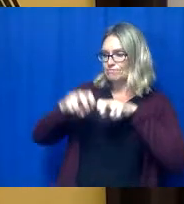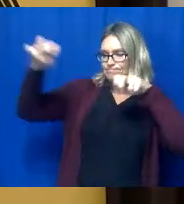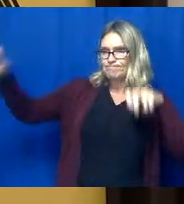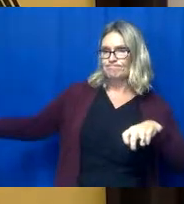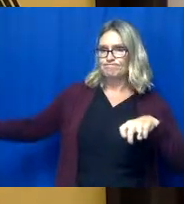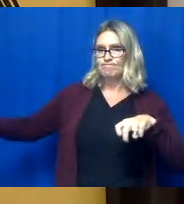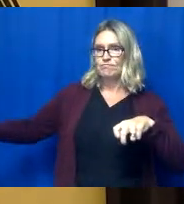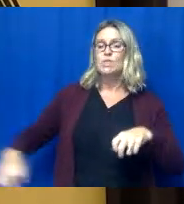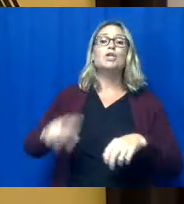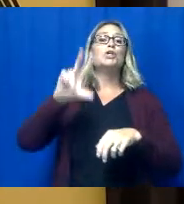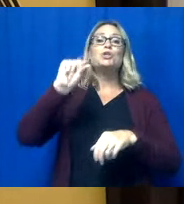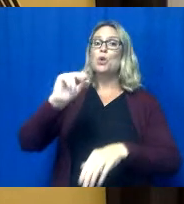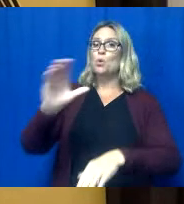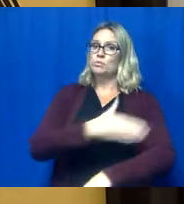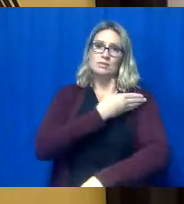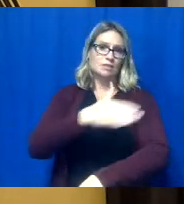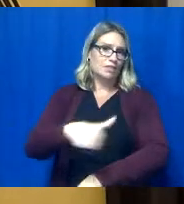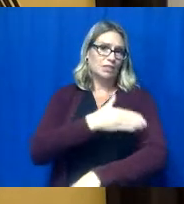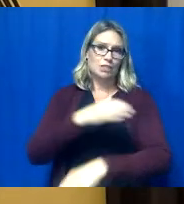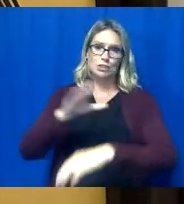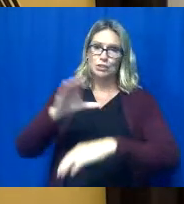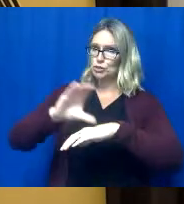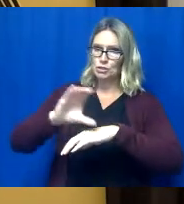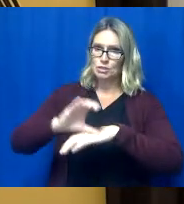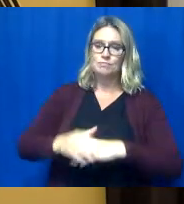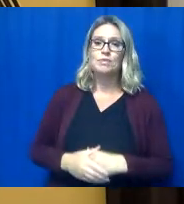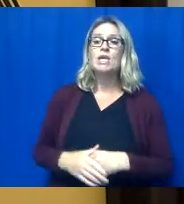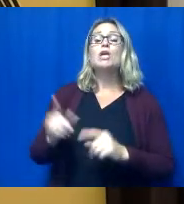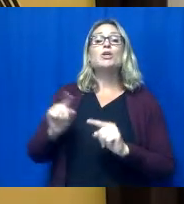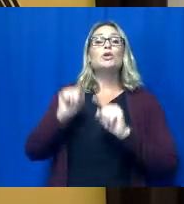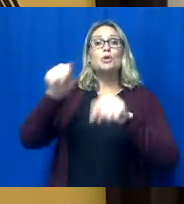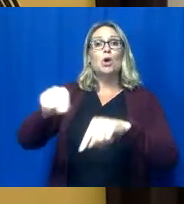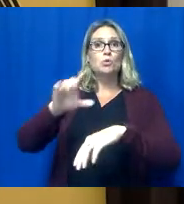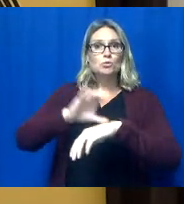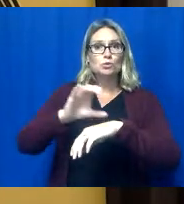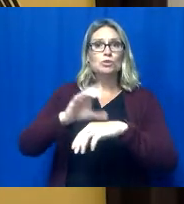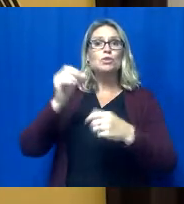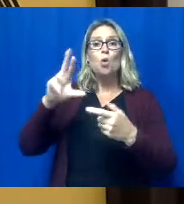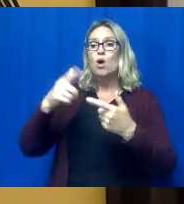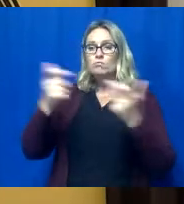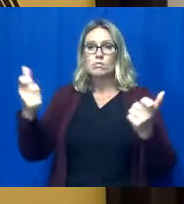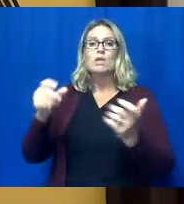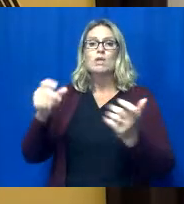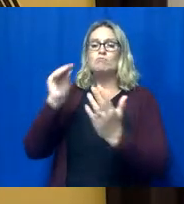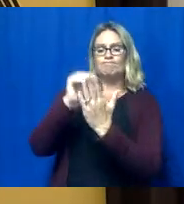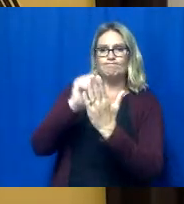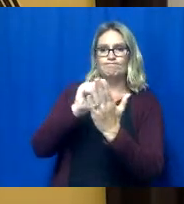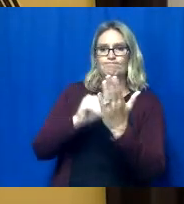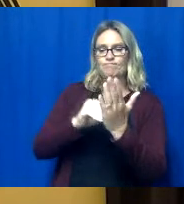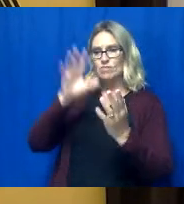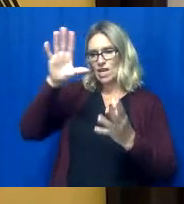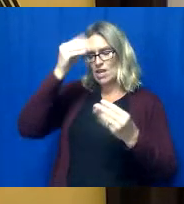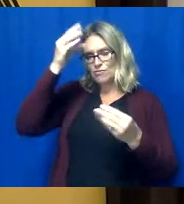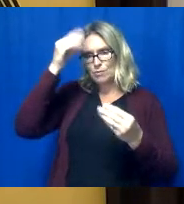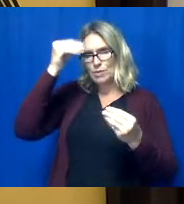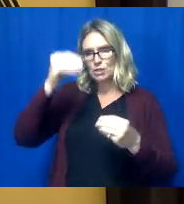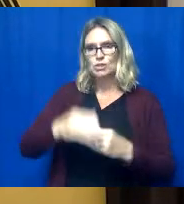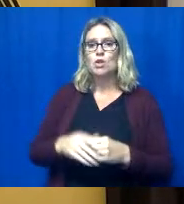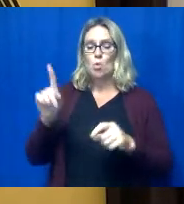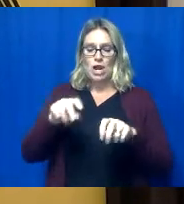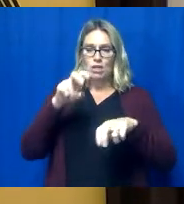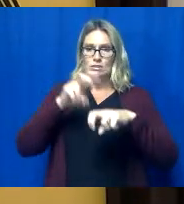singing, either recording the names of attendees and gather contact information by row or pew, or